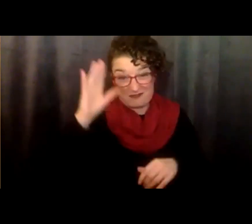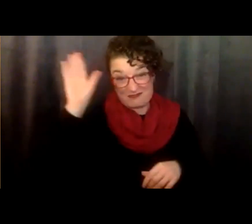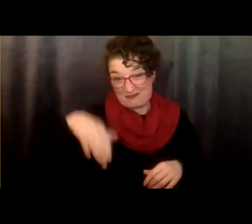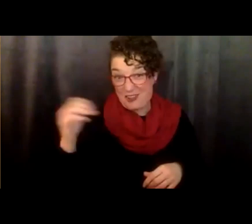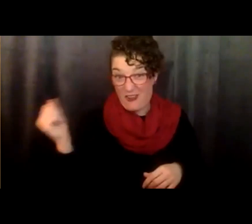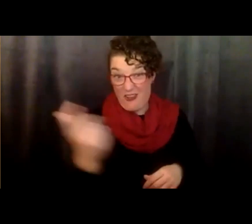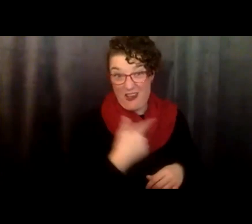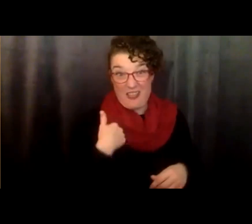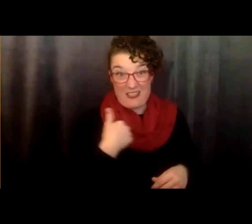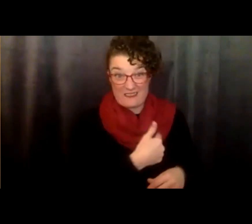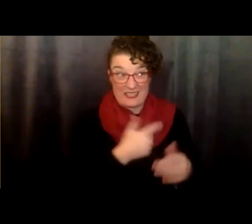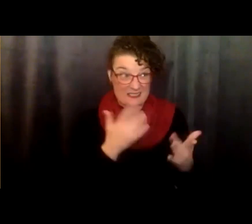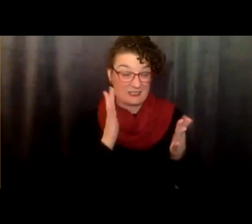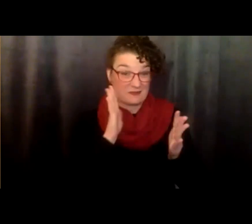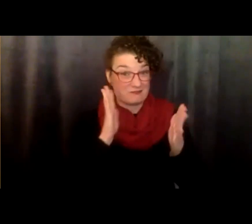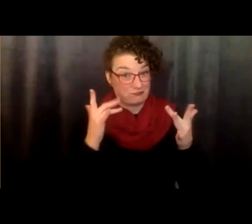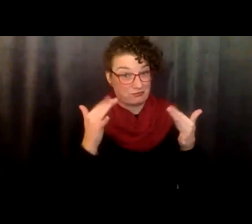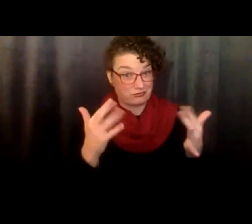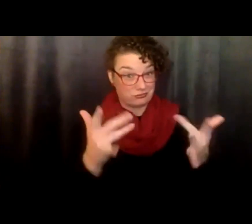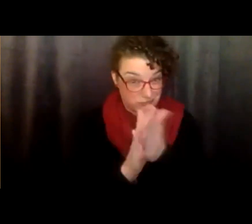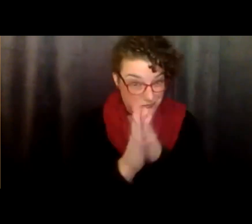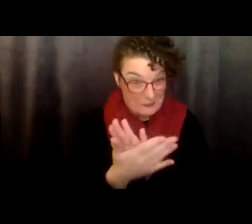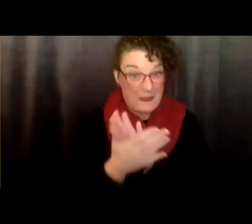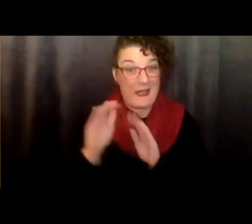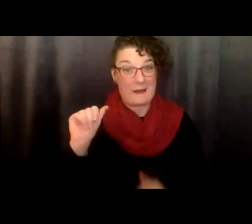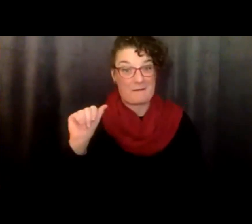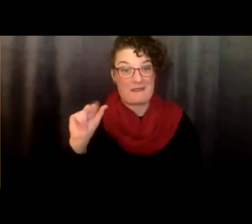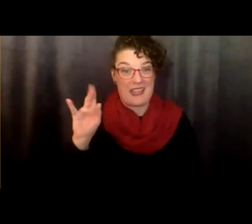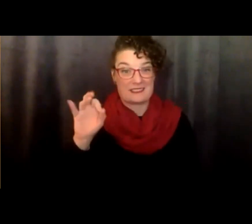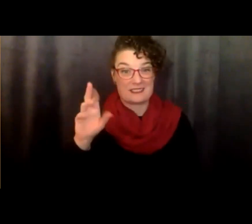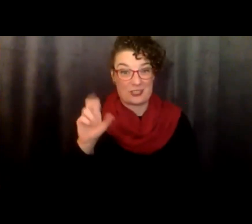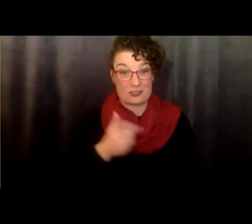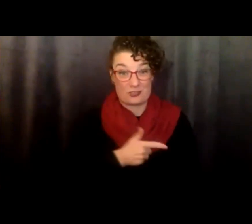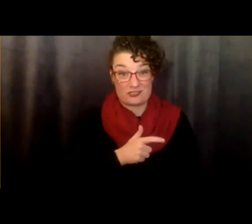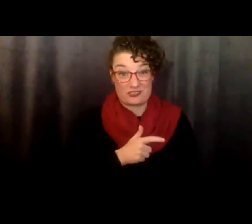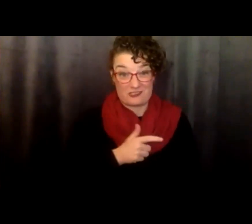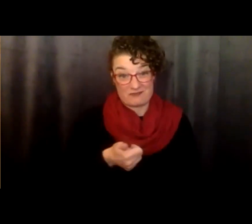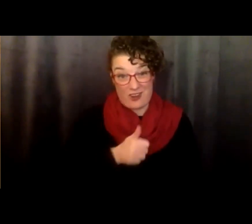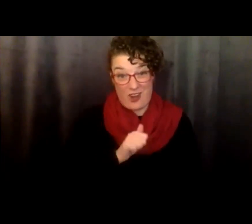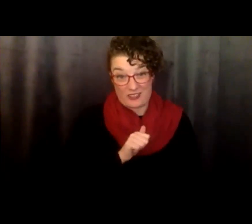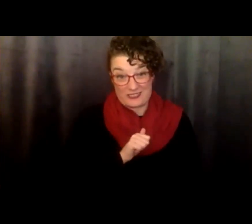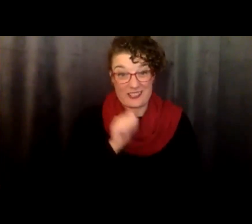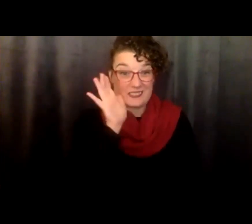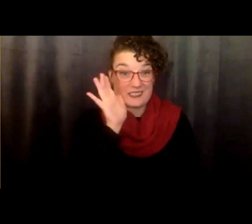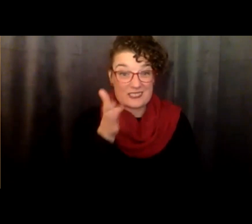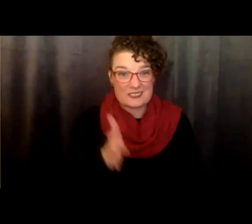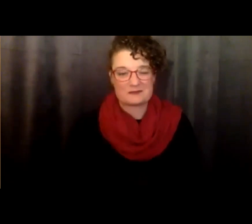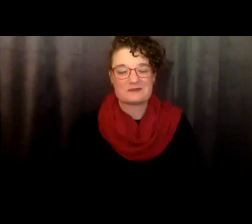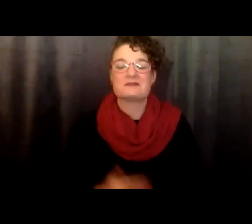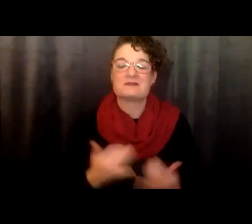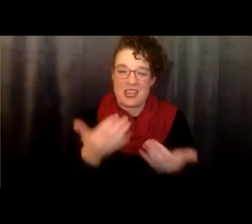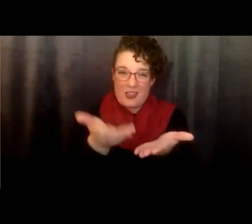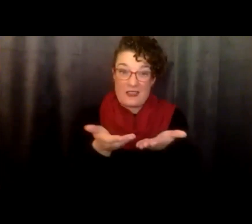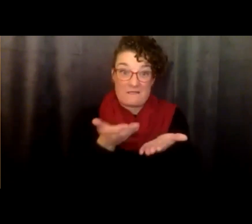towards ancestorhood. So I invite you now to take a moment, invite in your